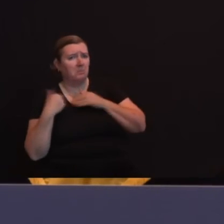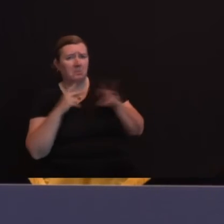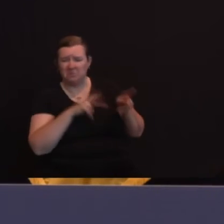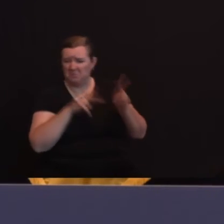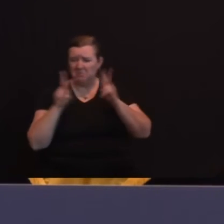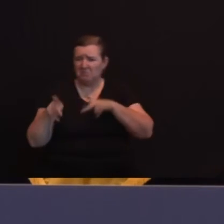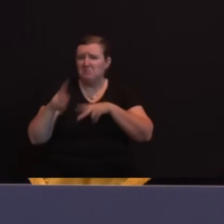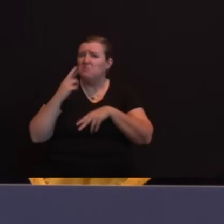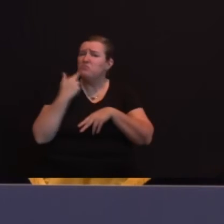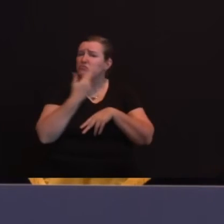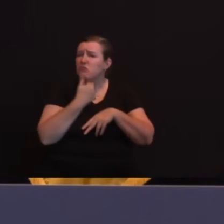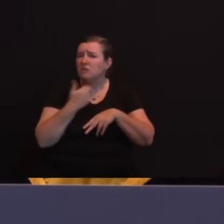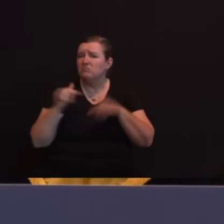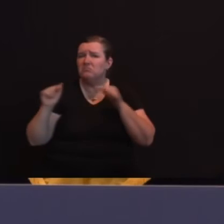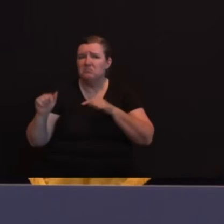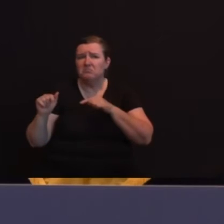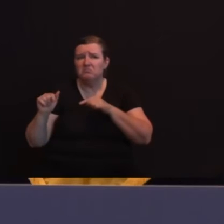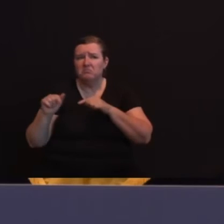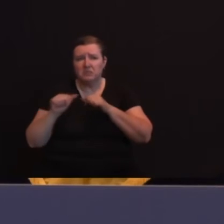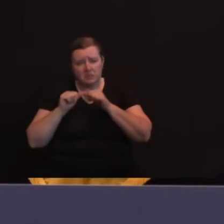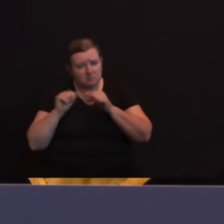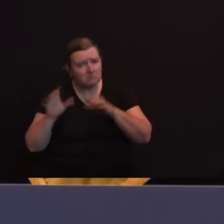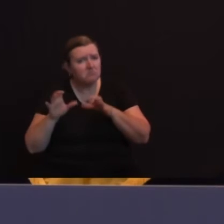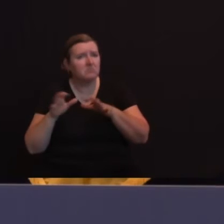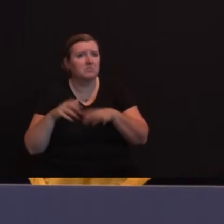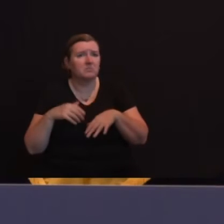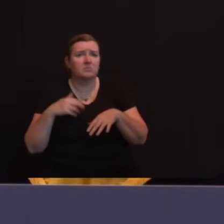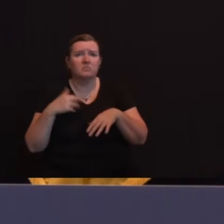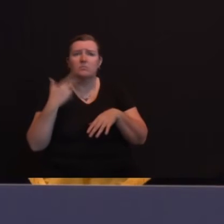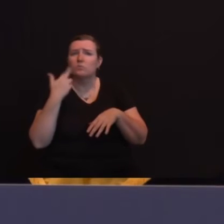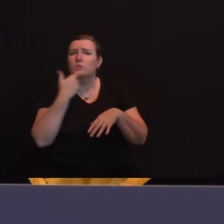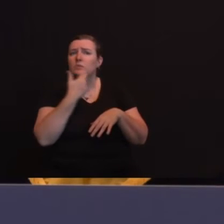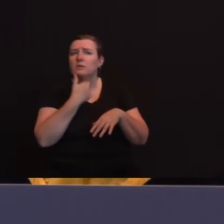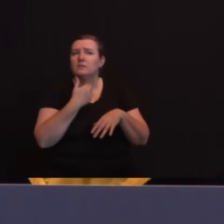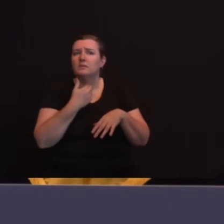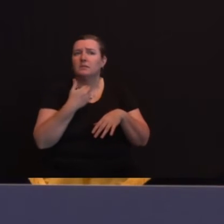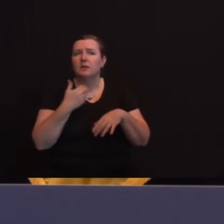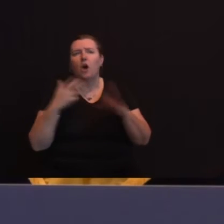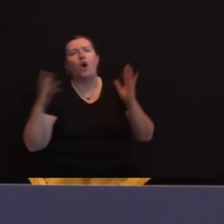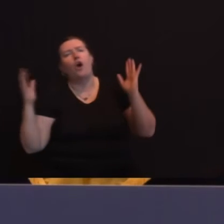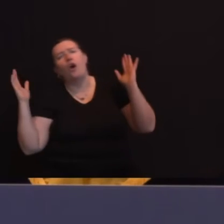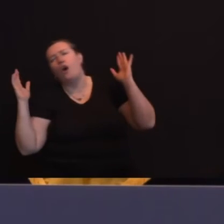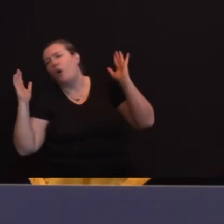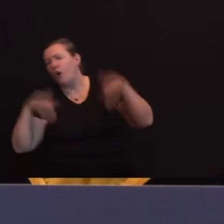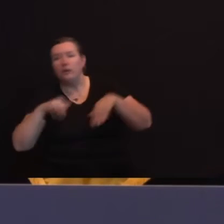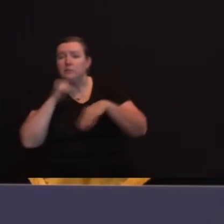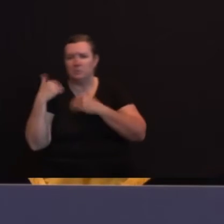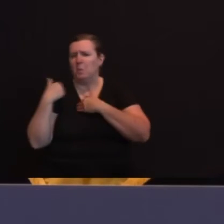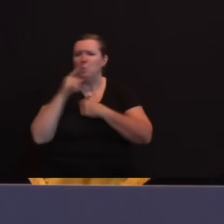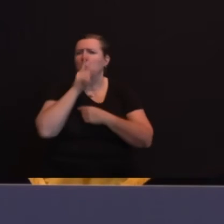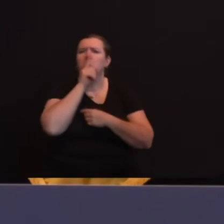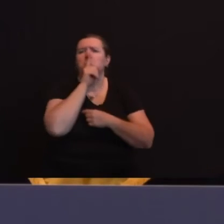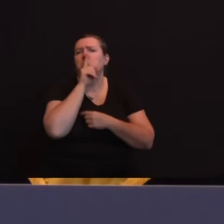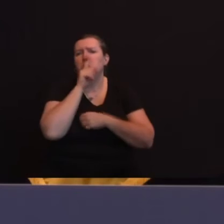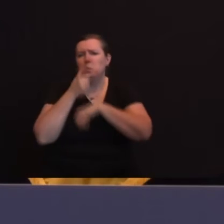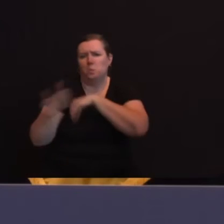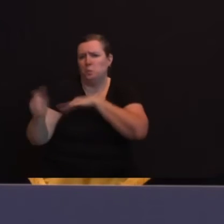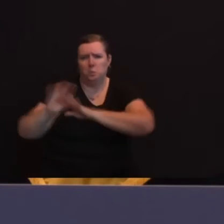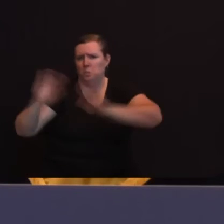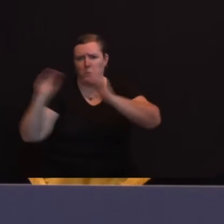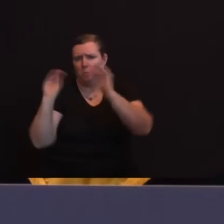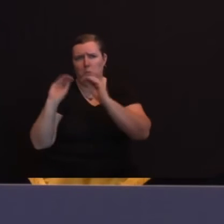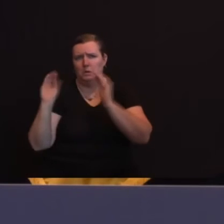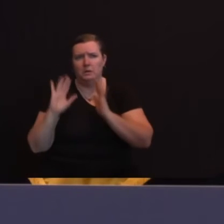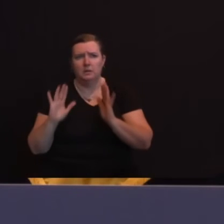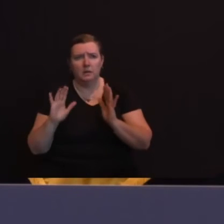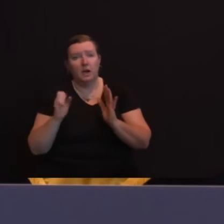up. The restaurant challenge is far less because of irresponsible behavior than it is the very act of what it is to eat. You gotta take